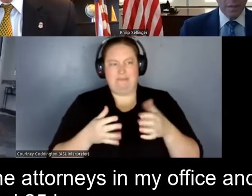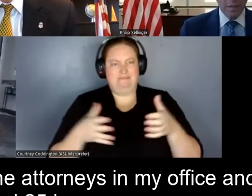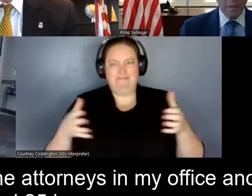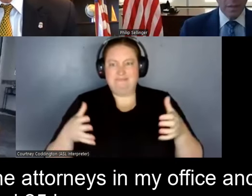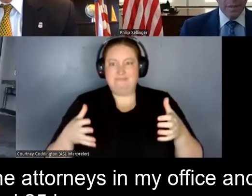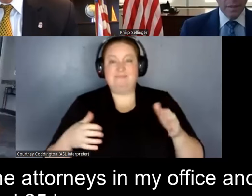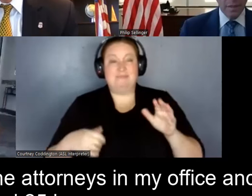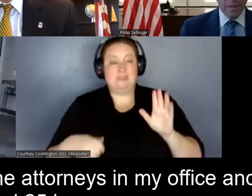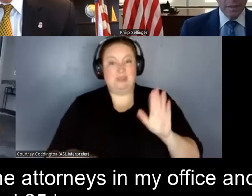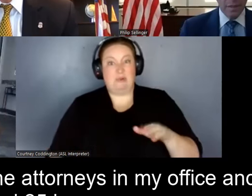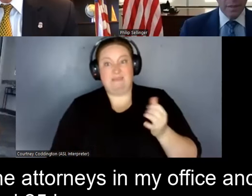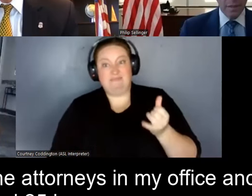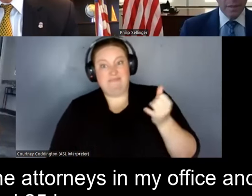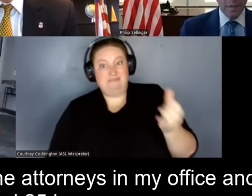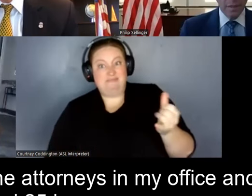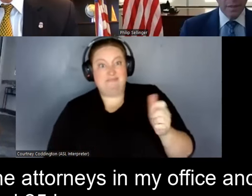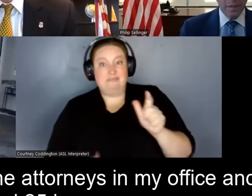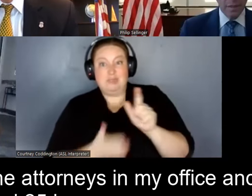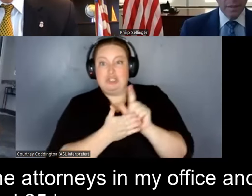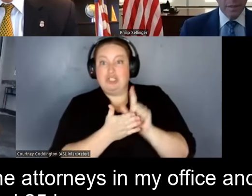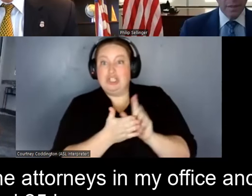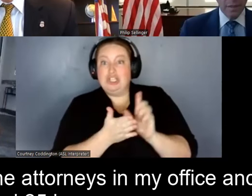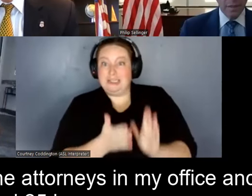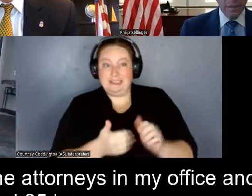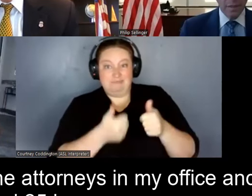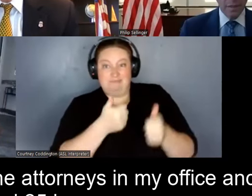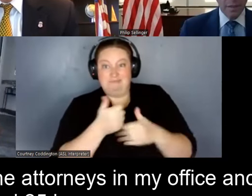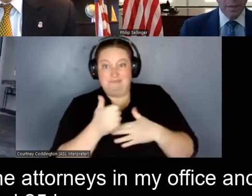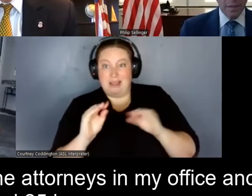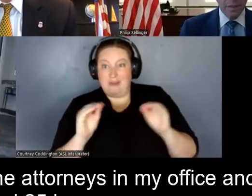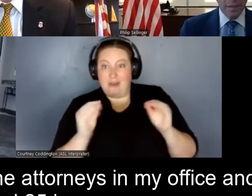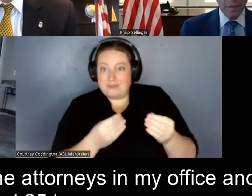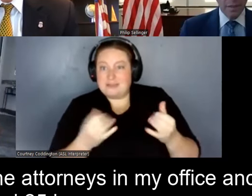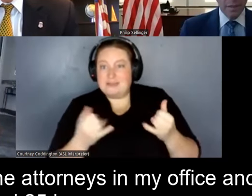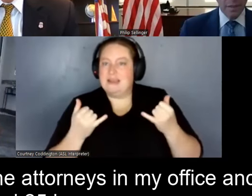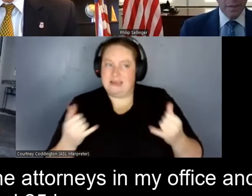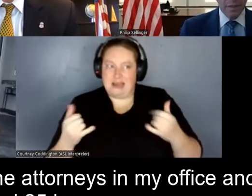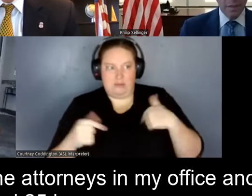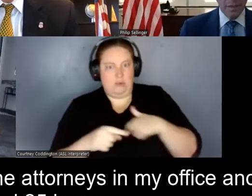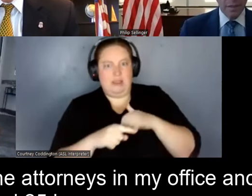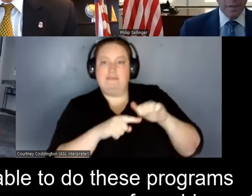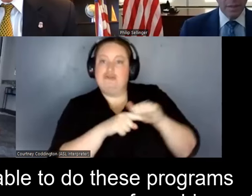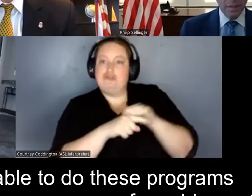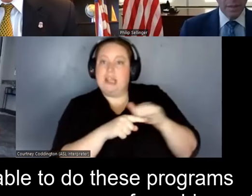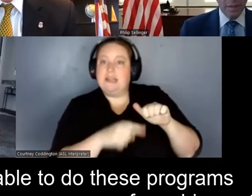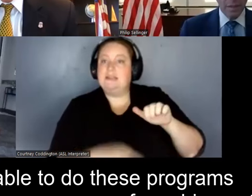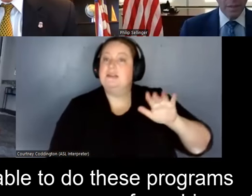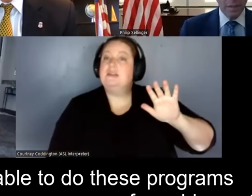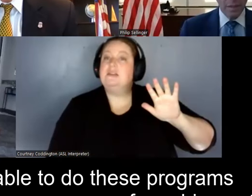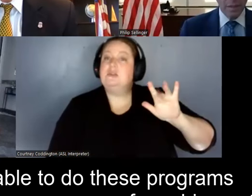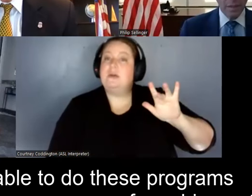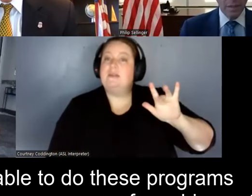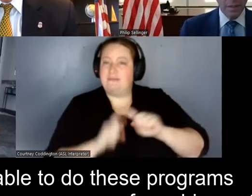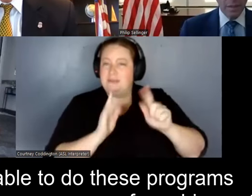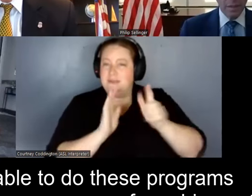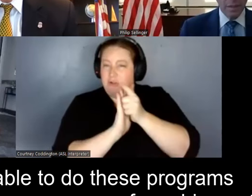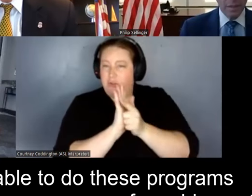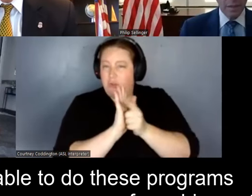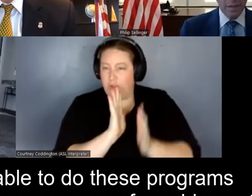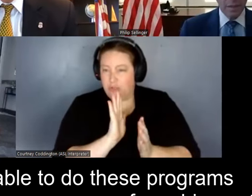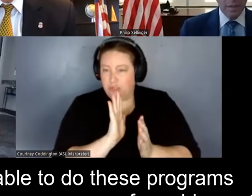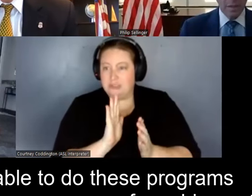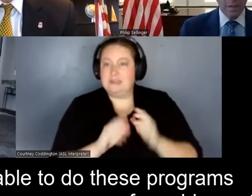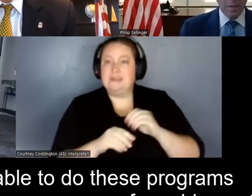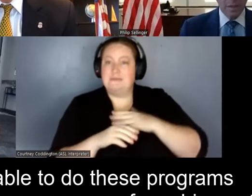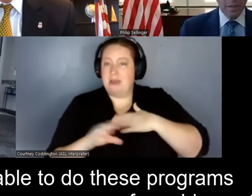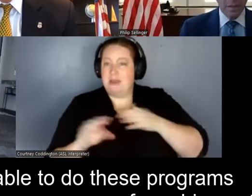out a call to the attorneys in my office. And now we have trained 25 lawyers in my office to be able to do